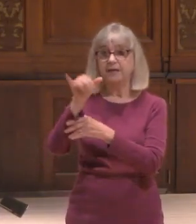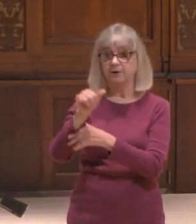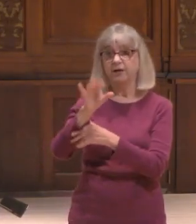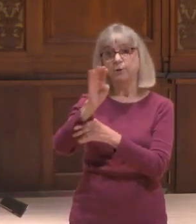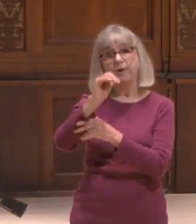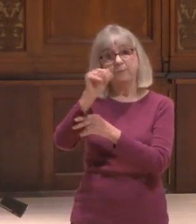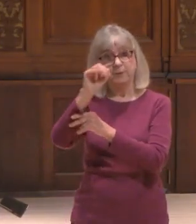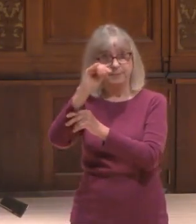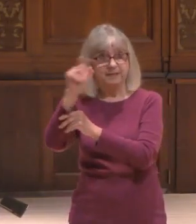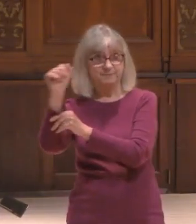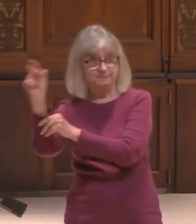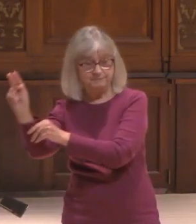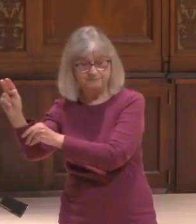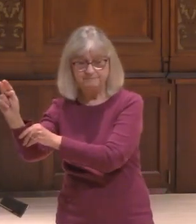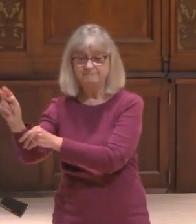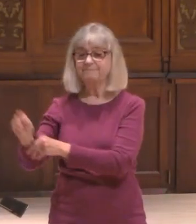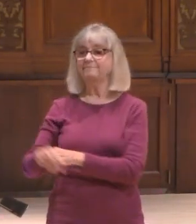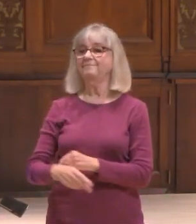Rammerman.